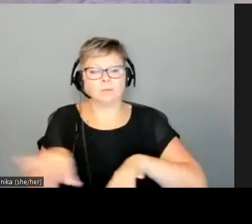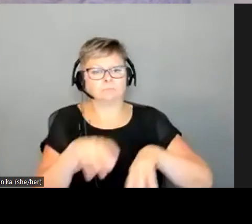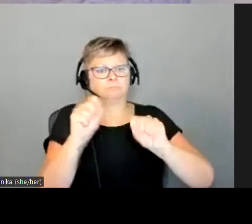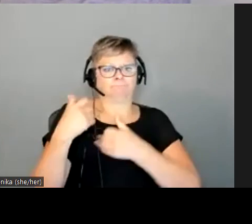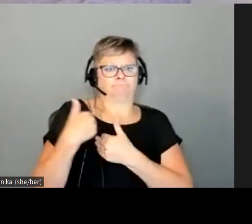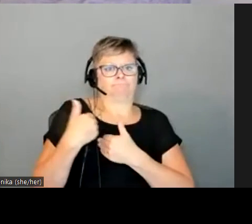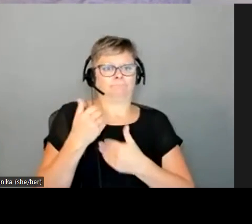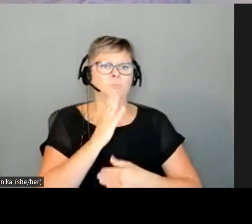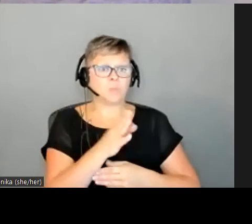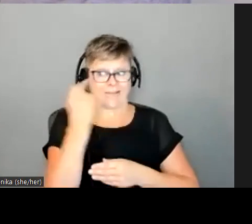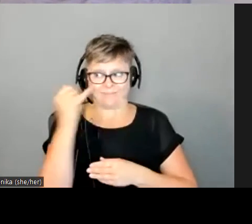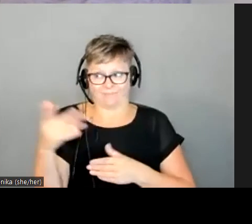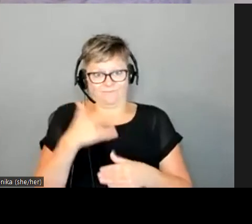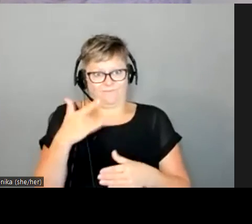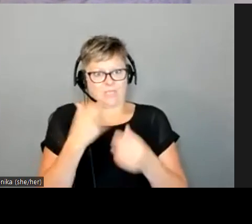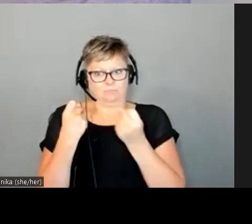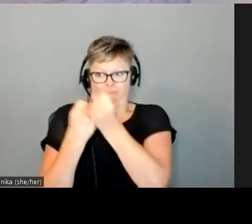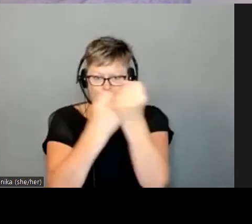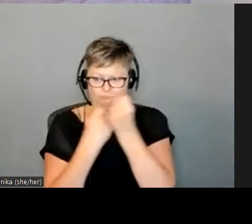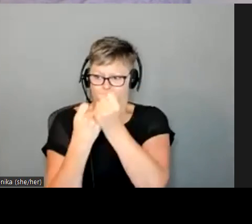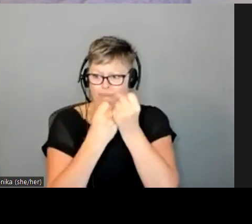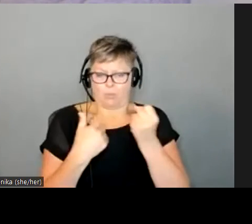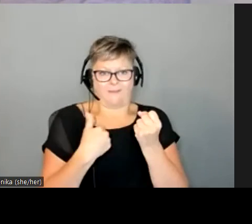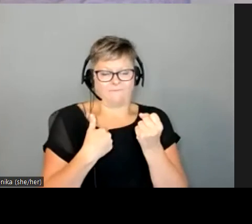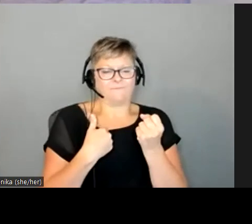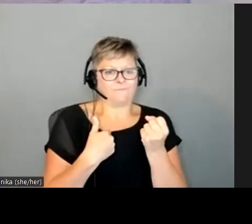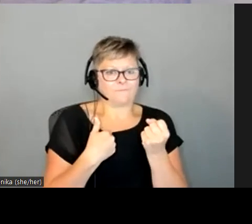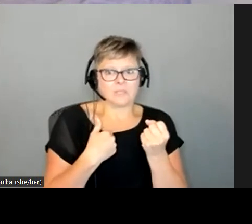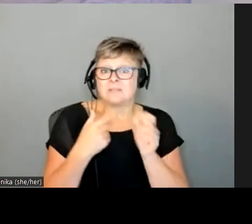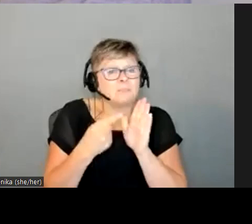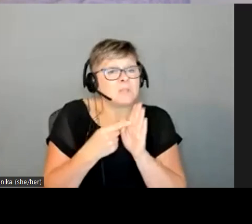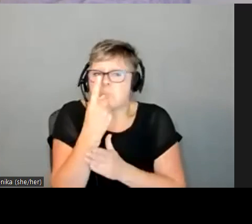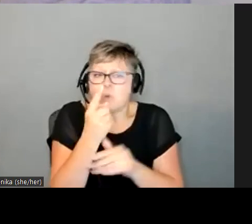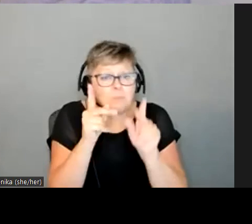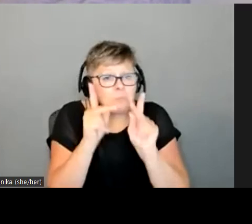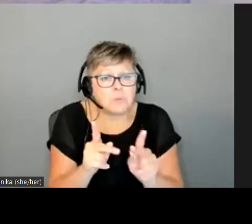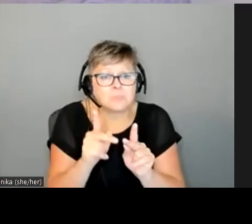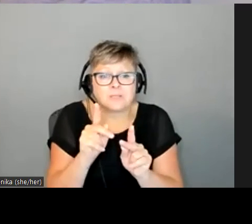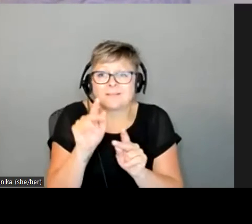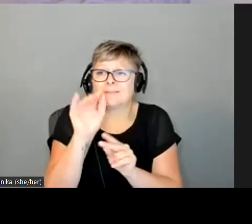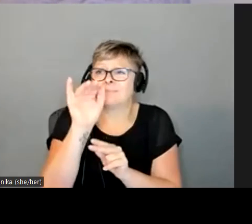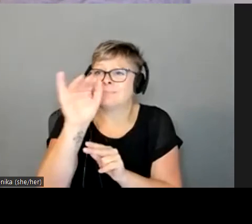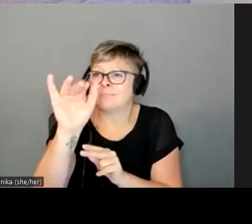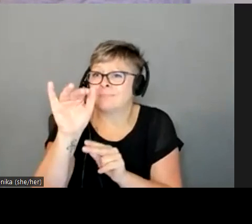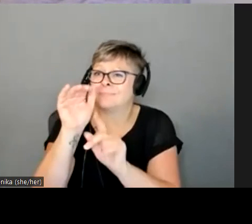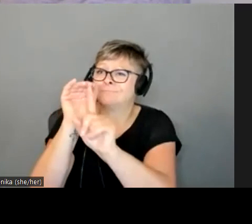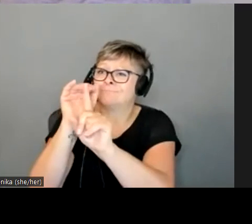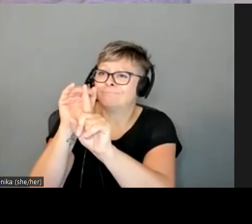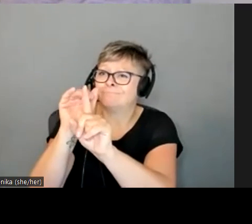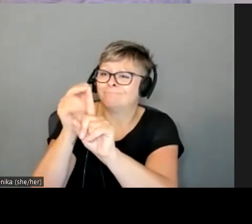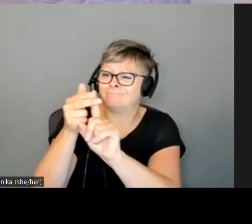of people around them. So sometimes it's just one person, finding one person that will take the time to